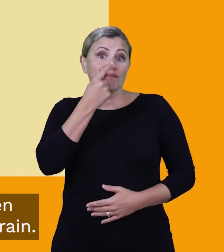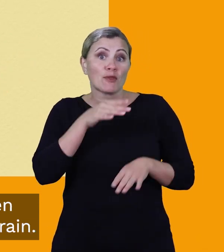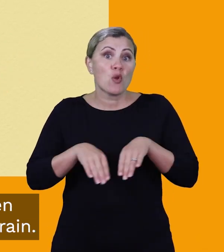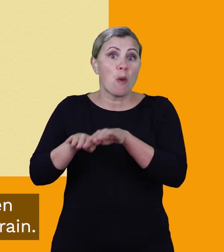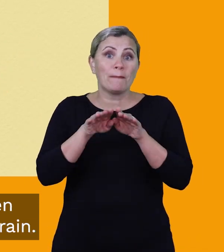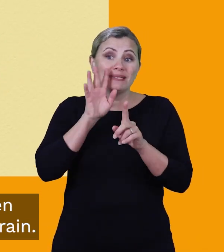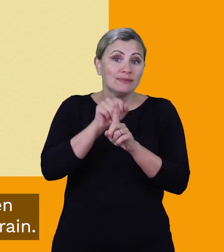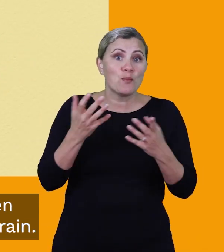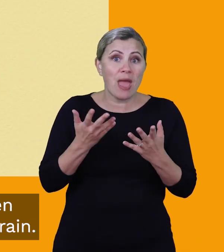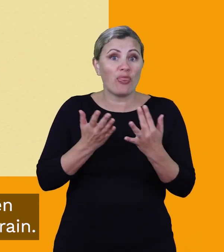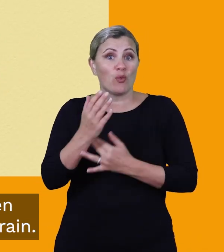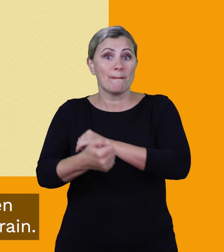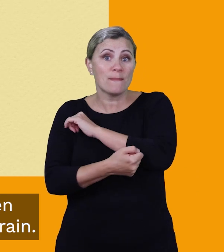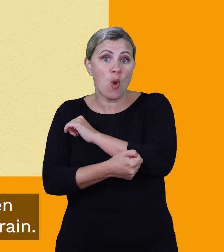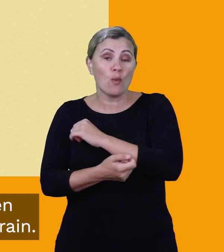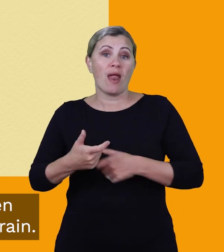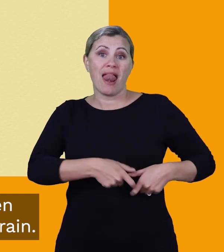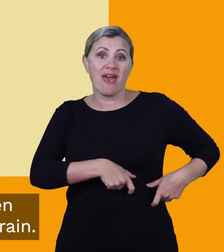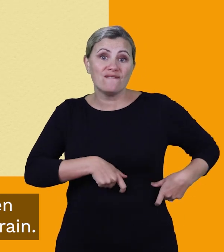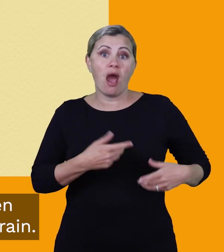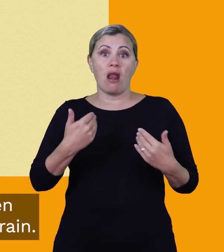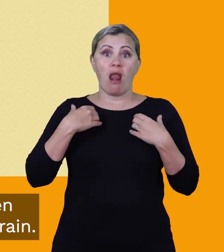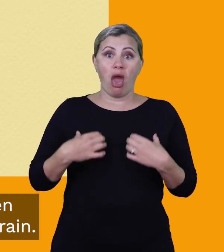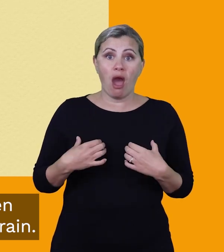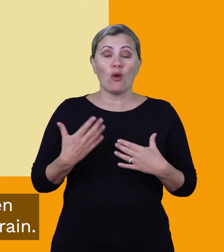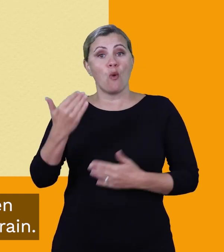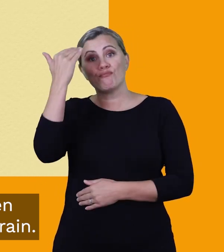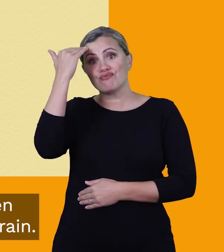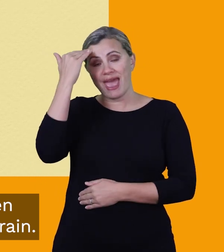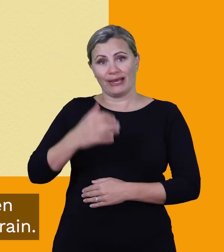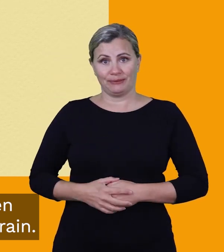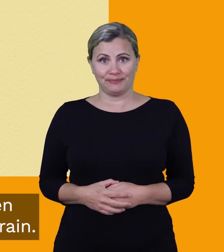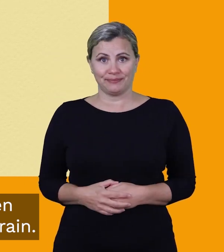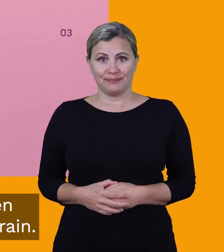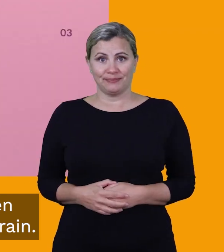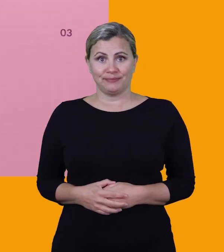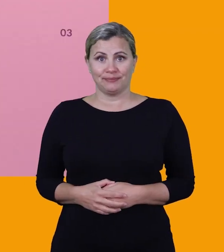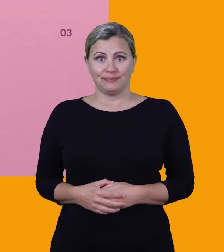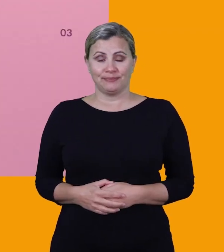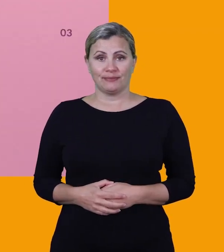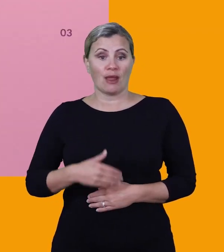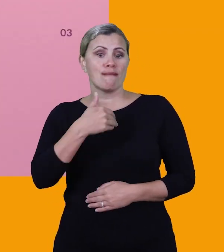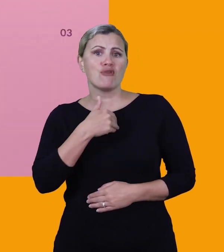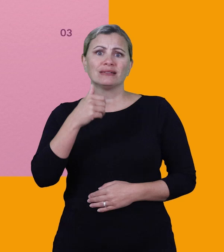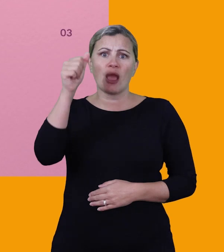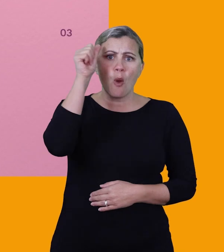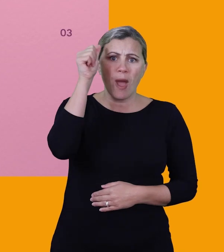This is most commonly seen in the bones, liver, lung, or brain. Breast